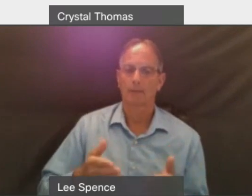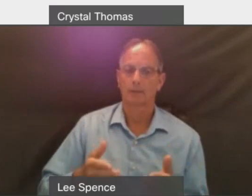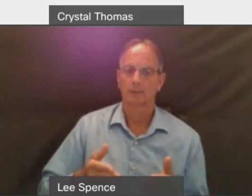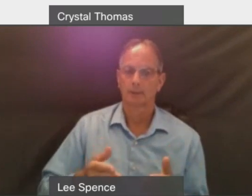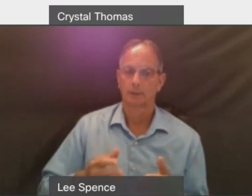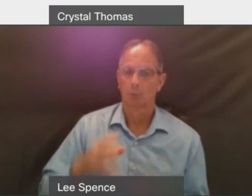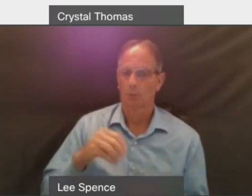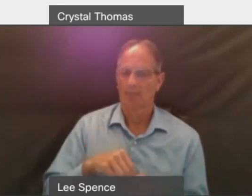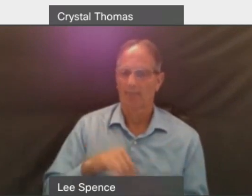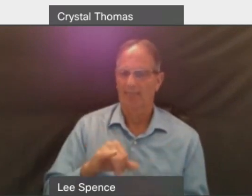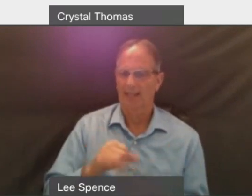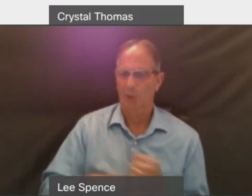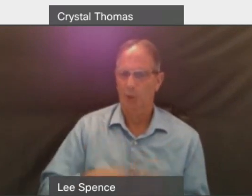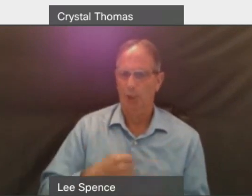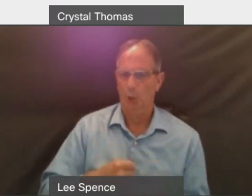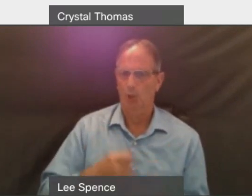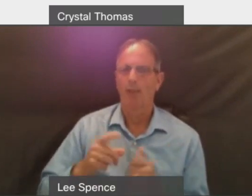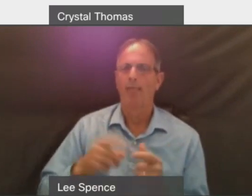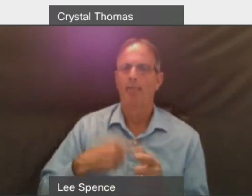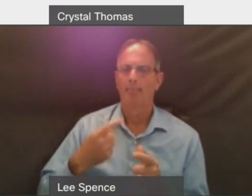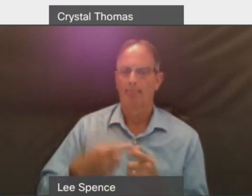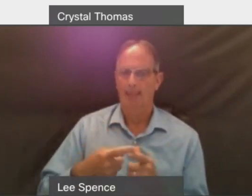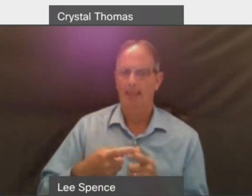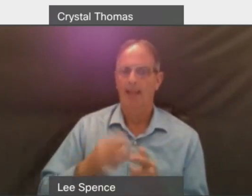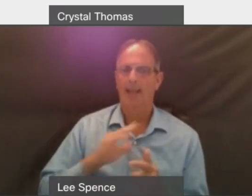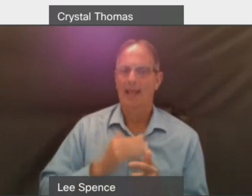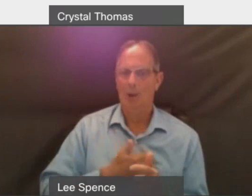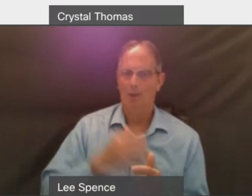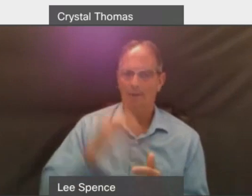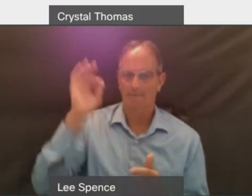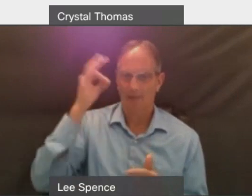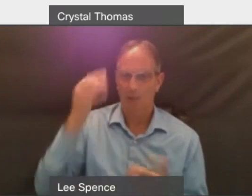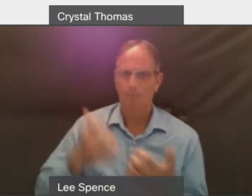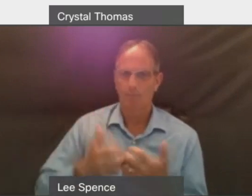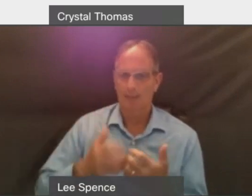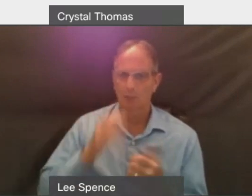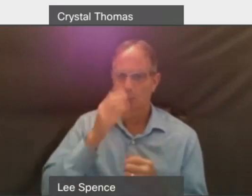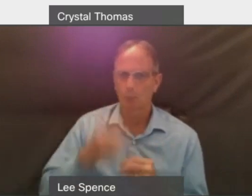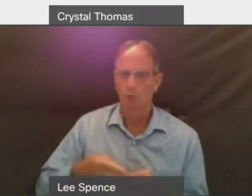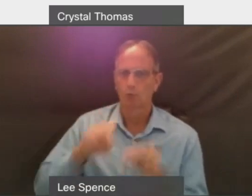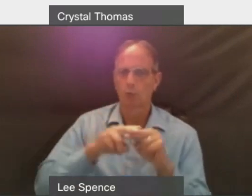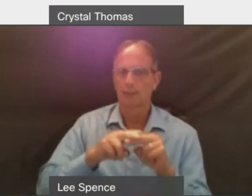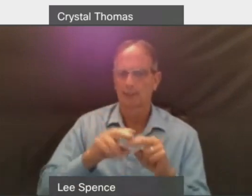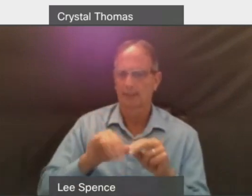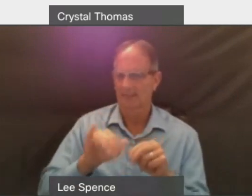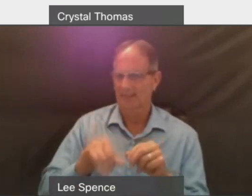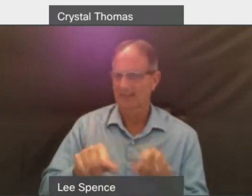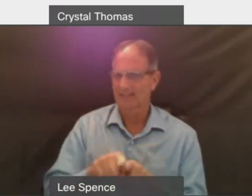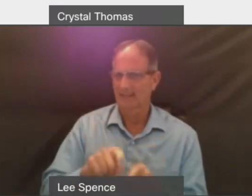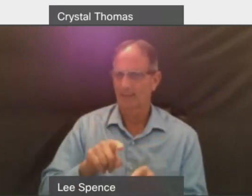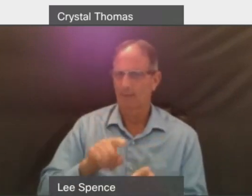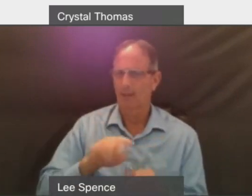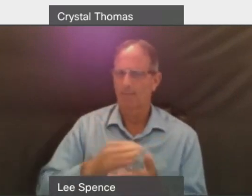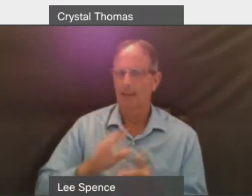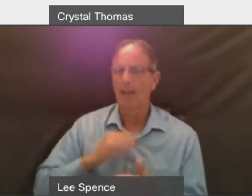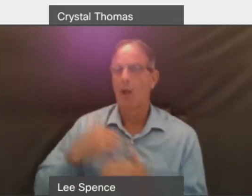year, then our federal match will be increased by that amount, and our local obligation for the waiver